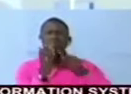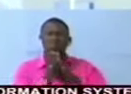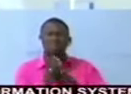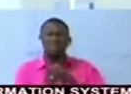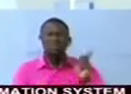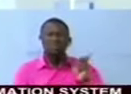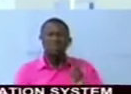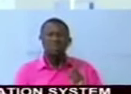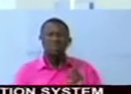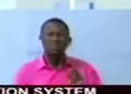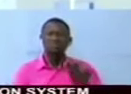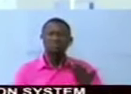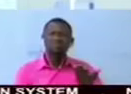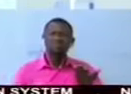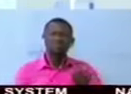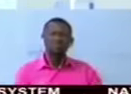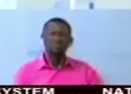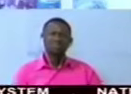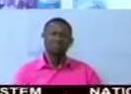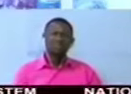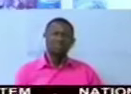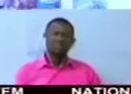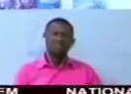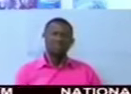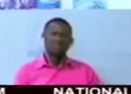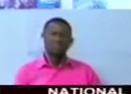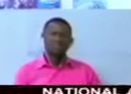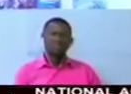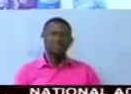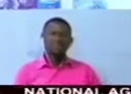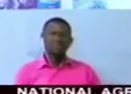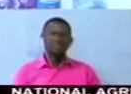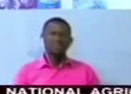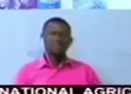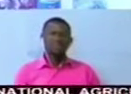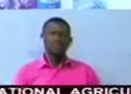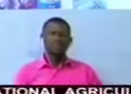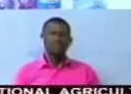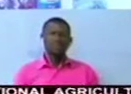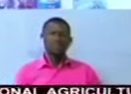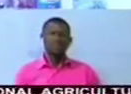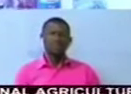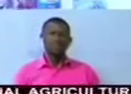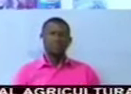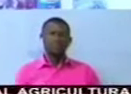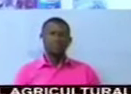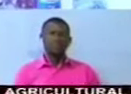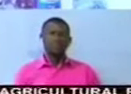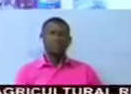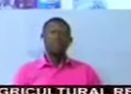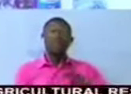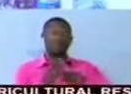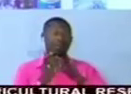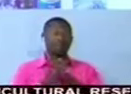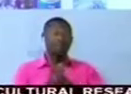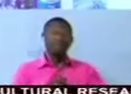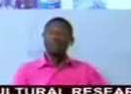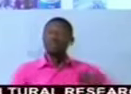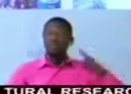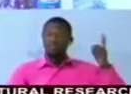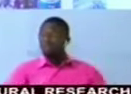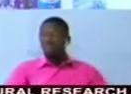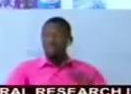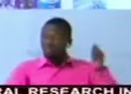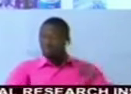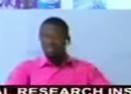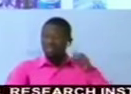Bi mu wax noonu lu mu tekki ci loolu. Waaw maanaam duur yiñ duur ñi ak coono bi ma leen fekkee. This means that the